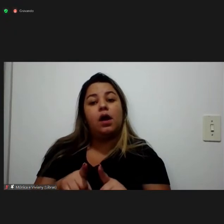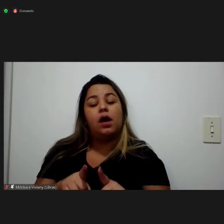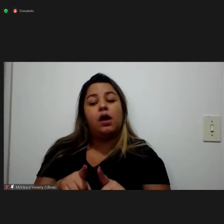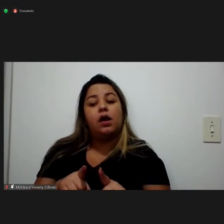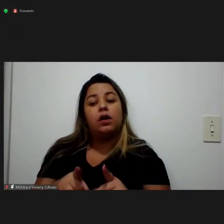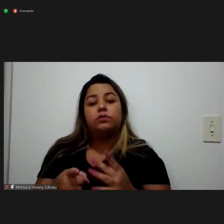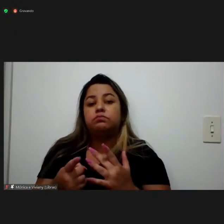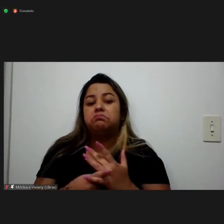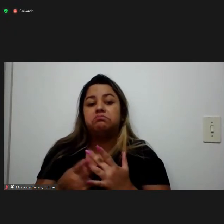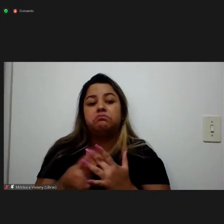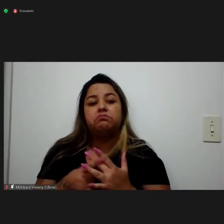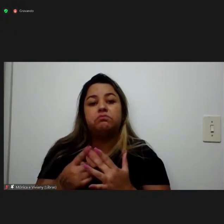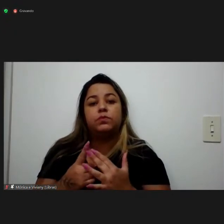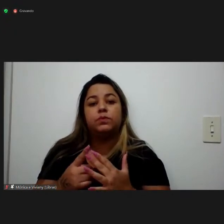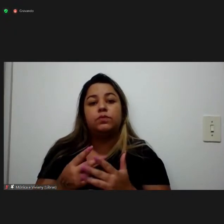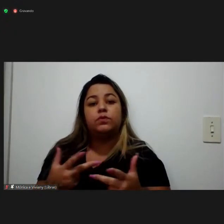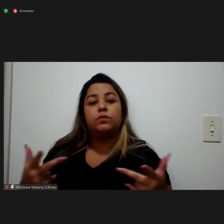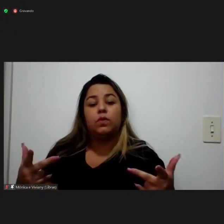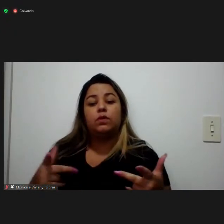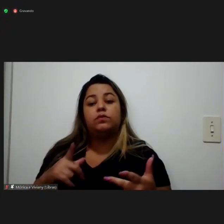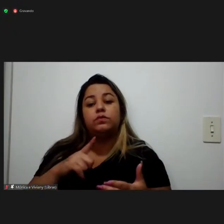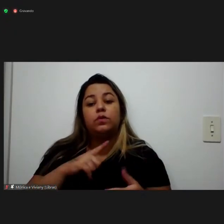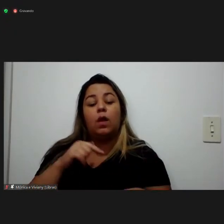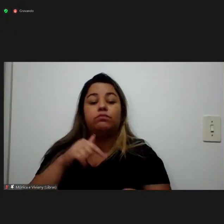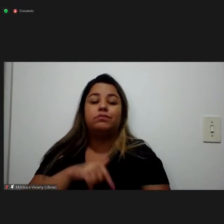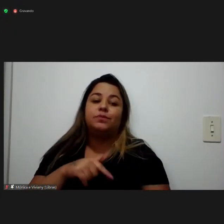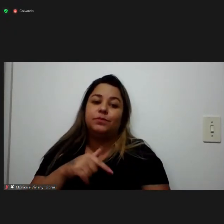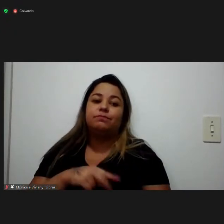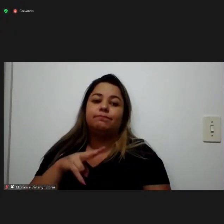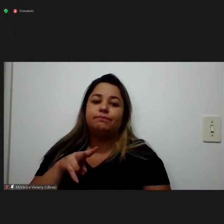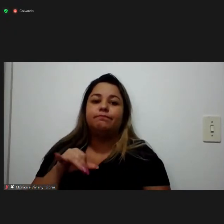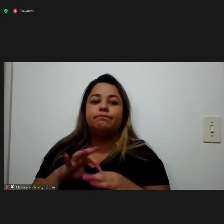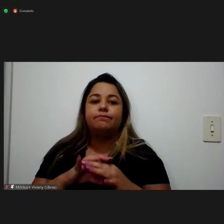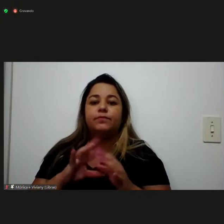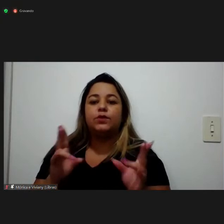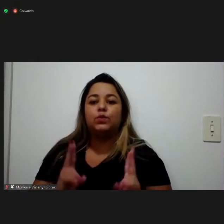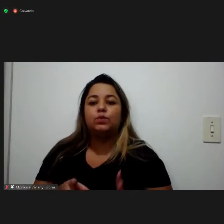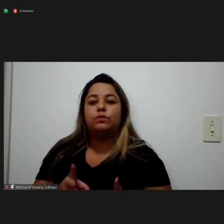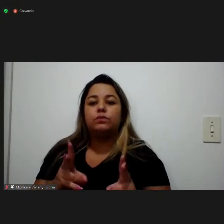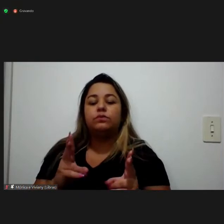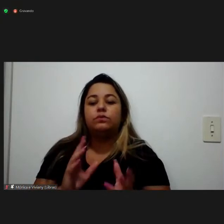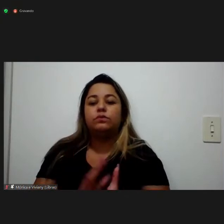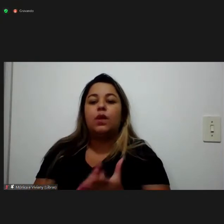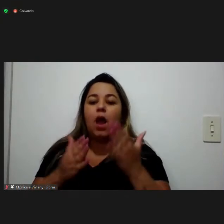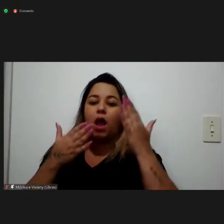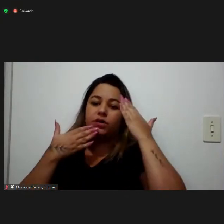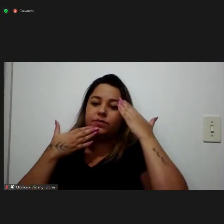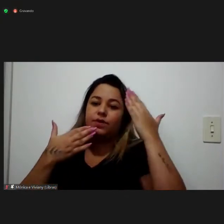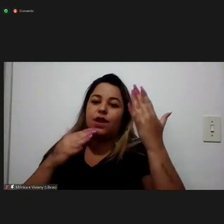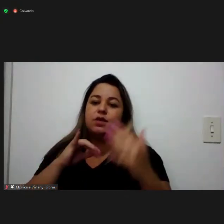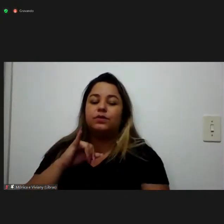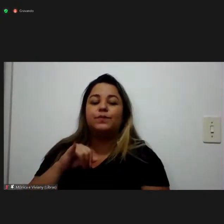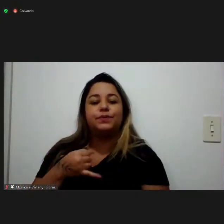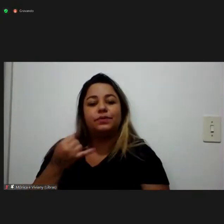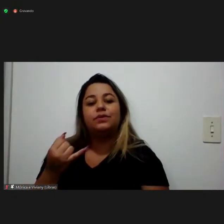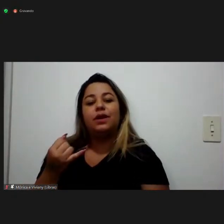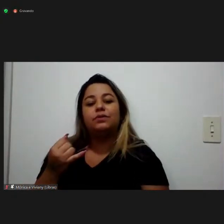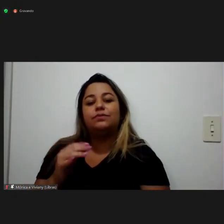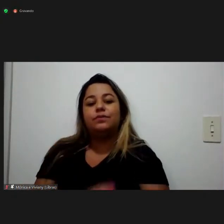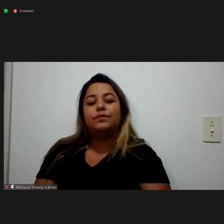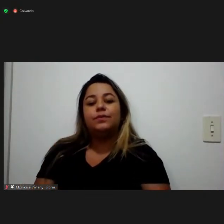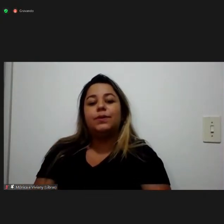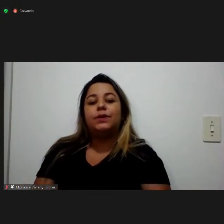the defense of food guide, and another question that I have to mention, but I don't have